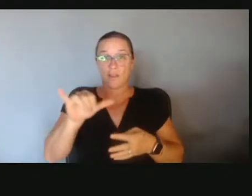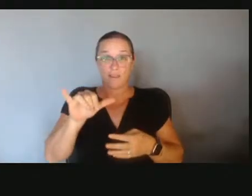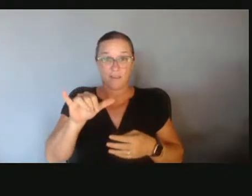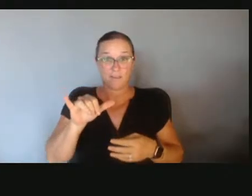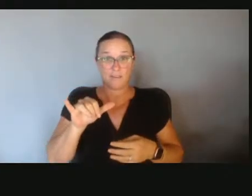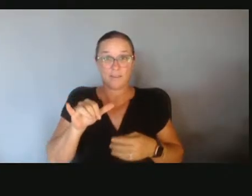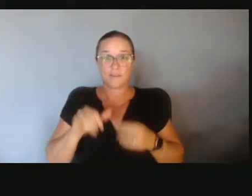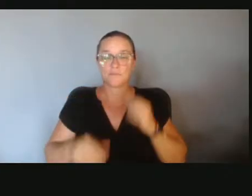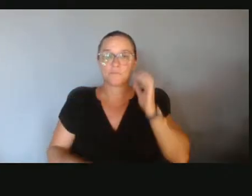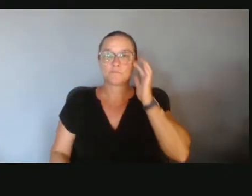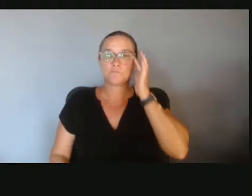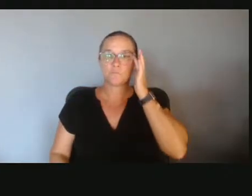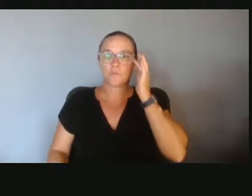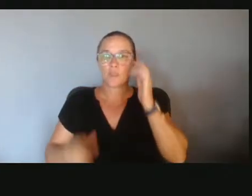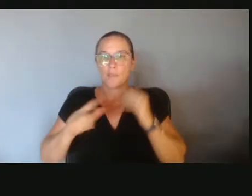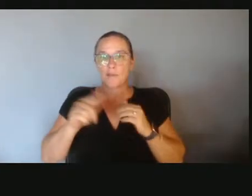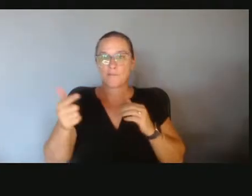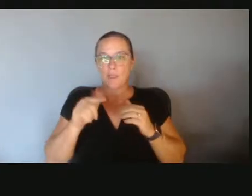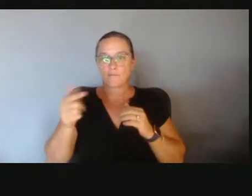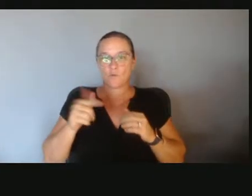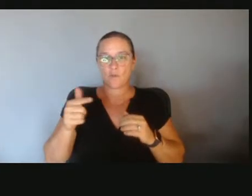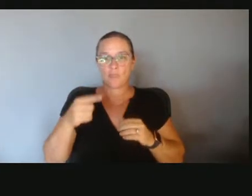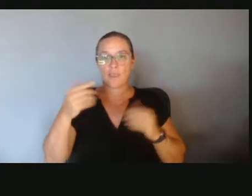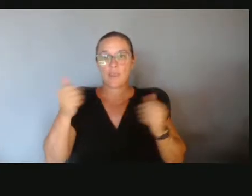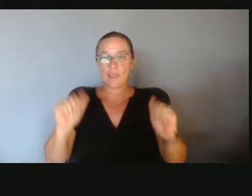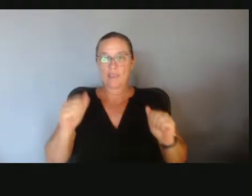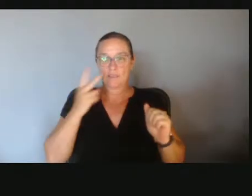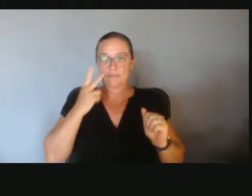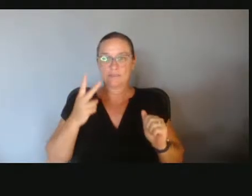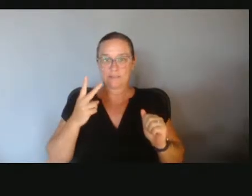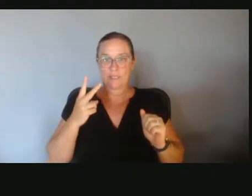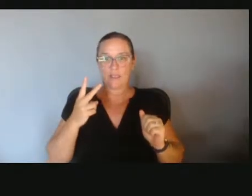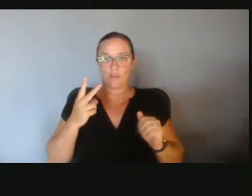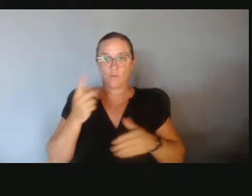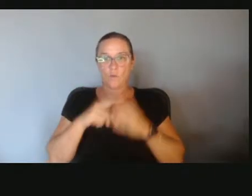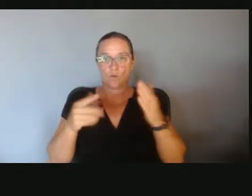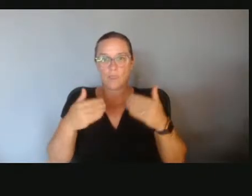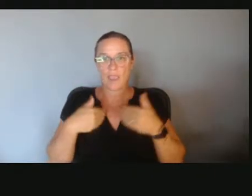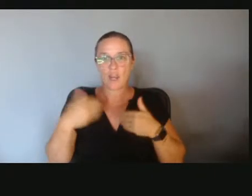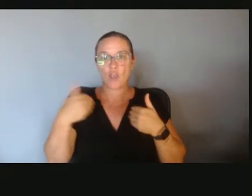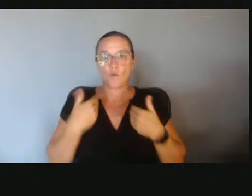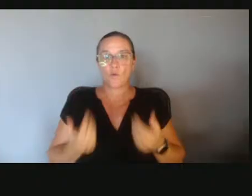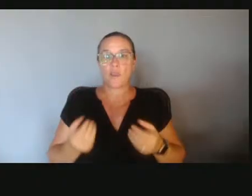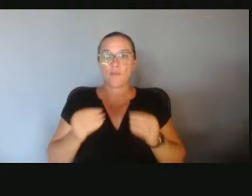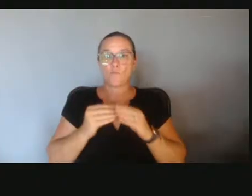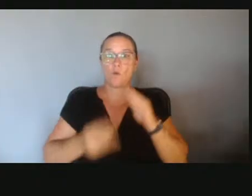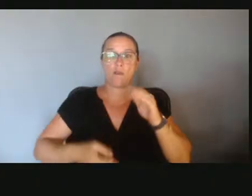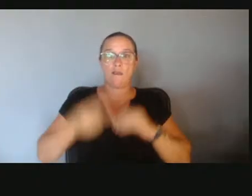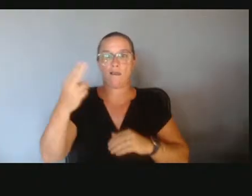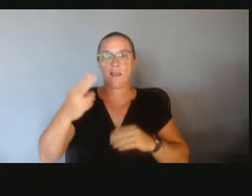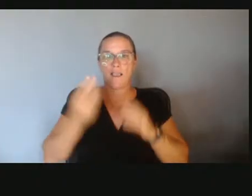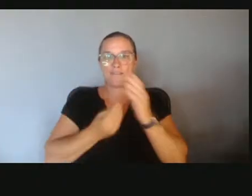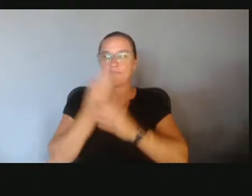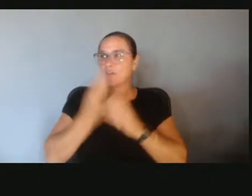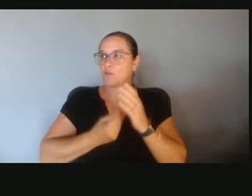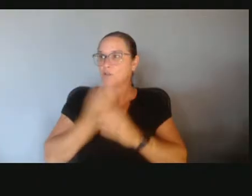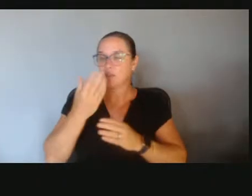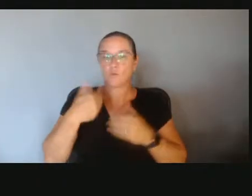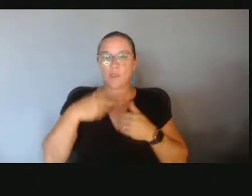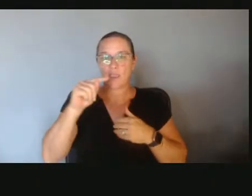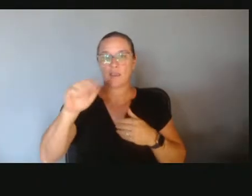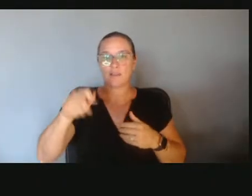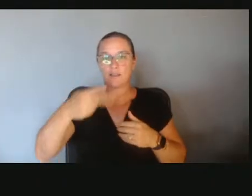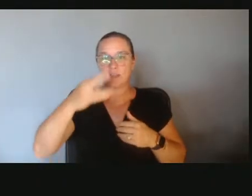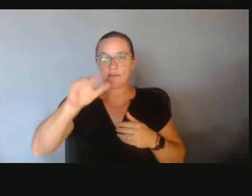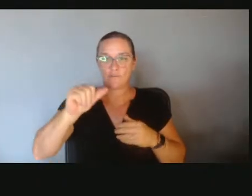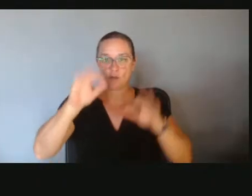I'm gonna flip this back and forth. Here we are. You can see that we similarly had, in that case, we had higher fountains. So here's our tephra fallout, our lava flows